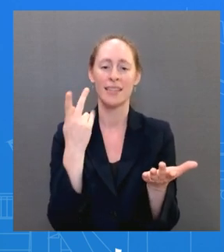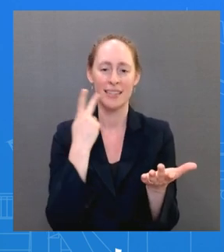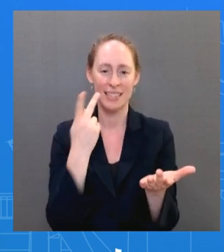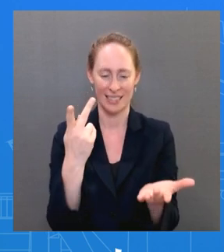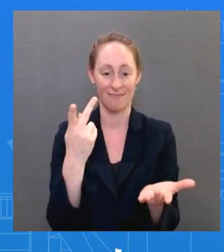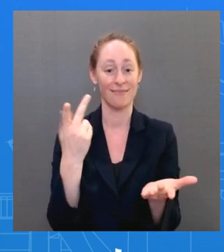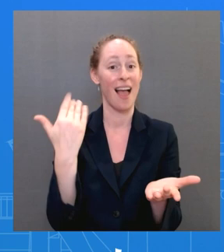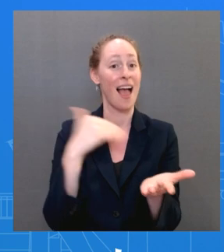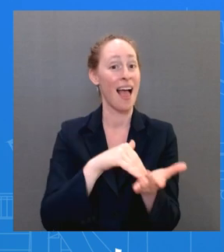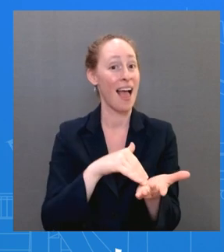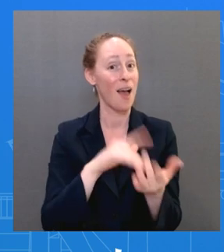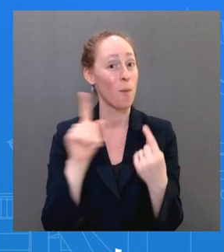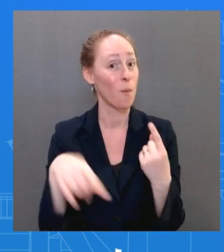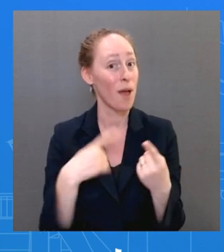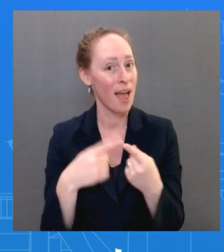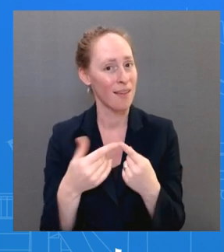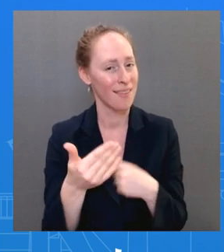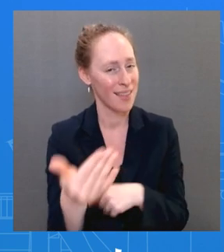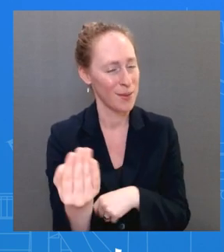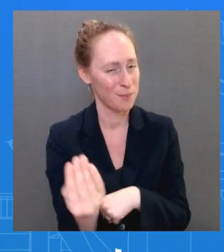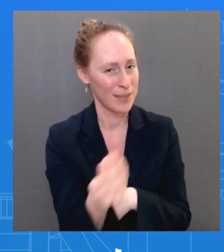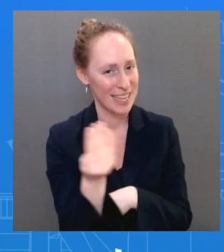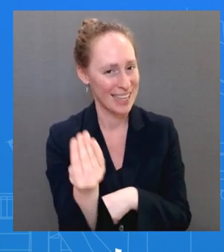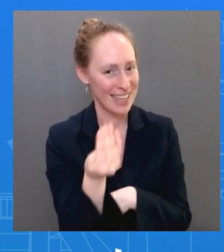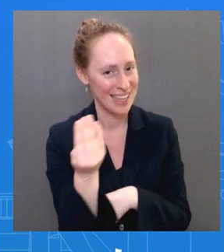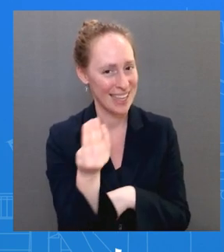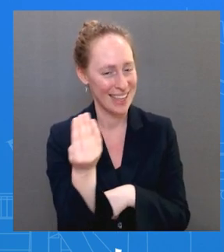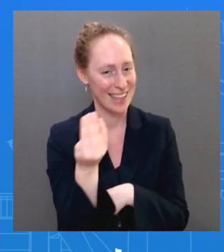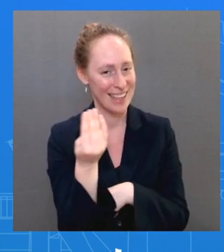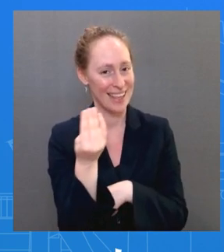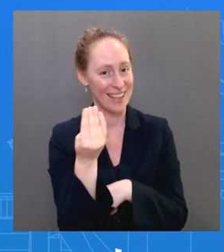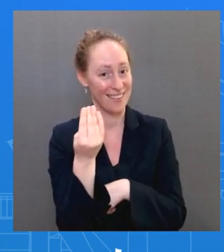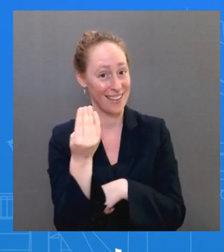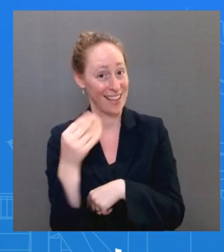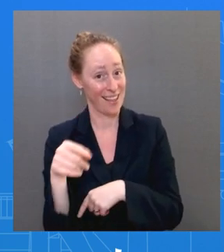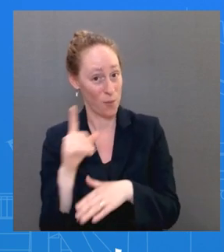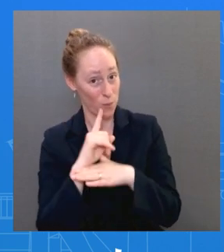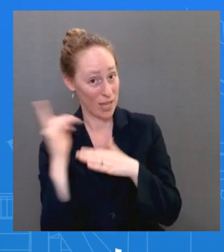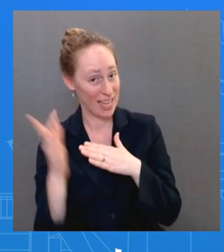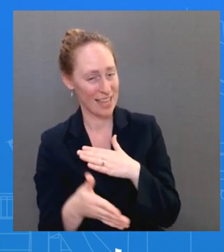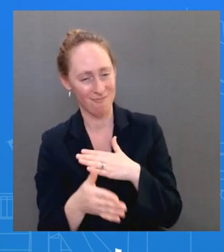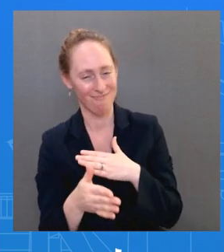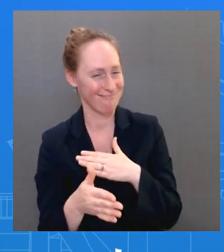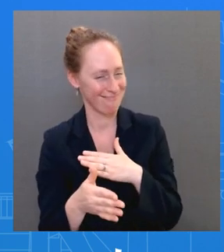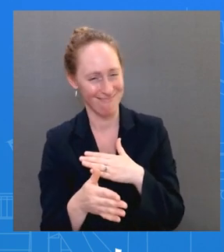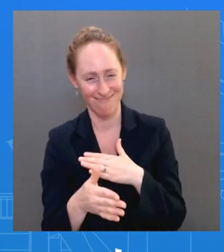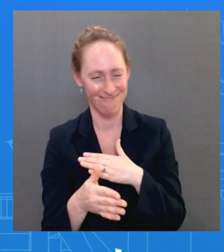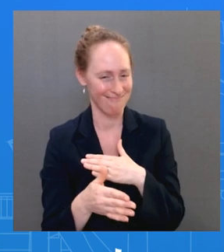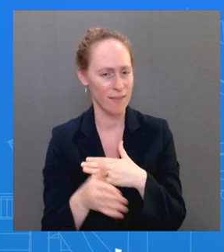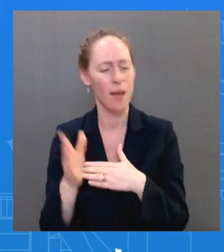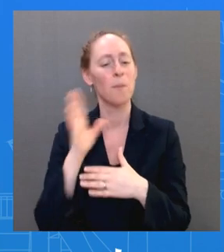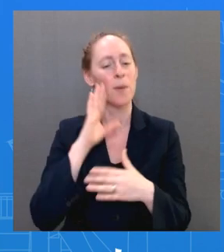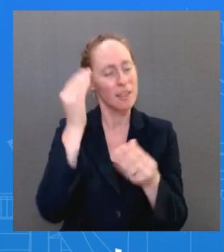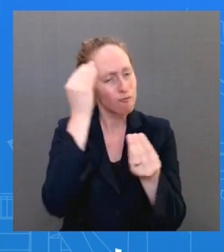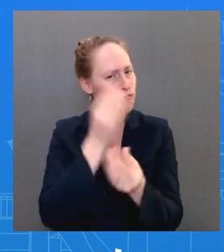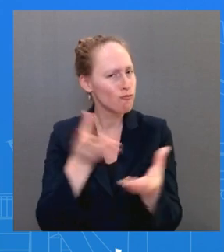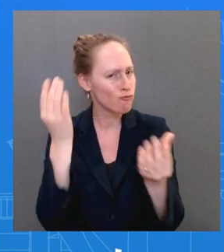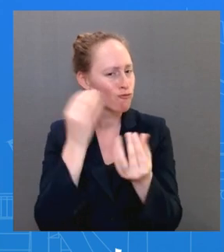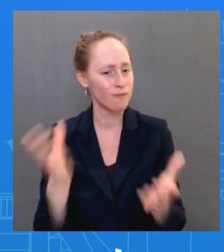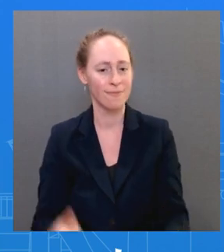but we will be communicating as we have been the last 24 hours ago. Him or see him newly every